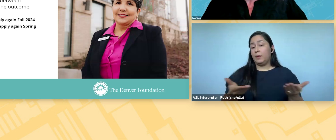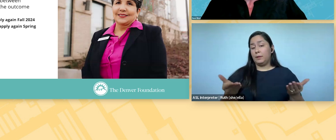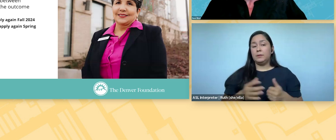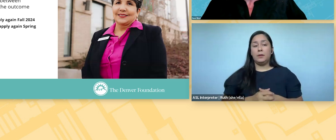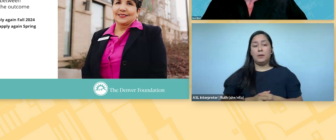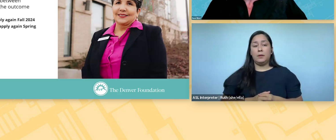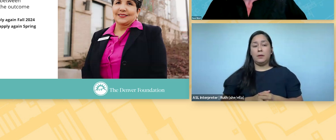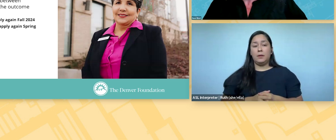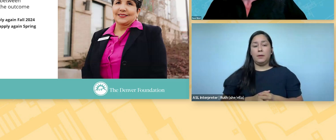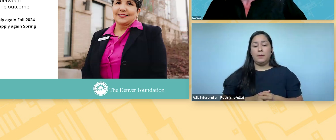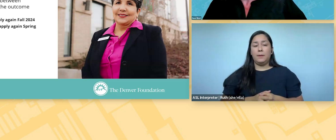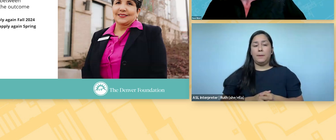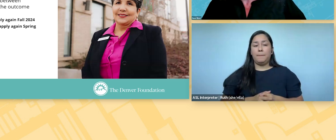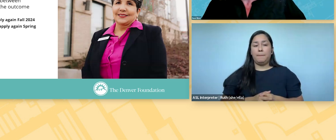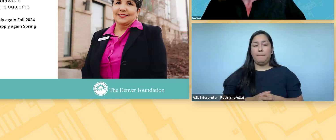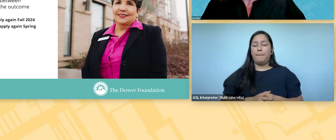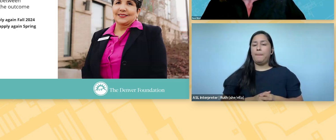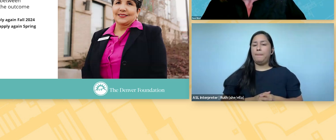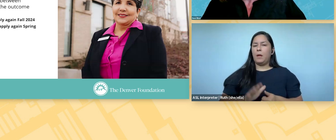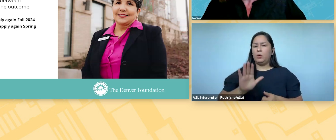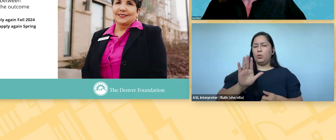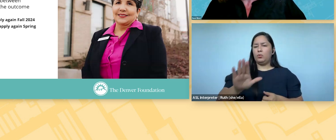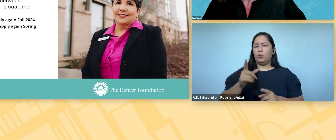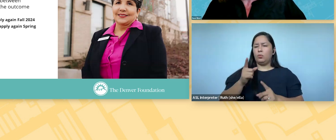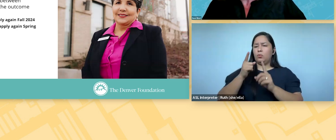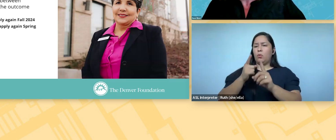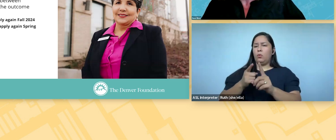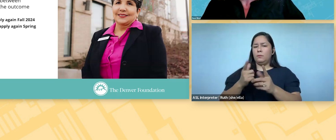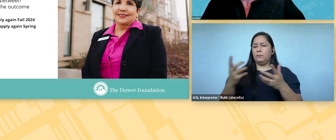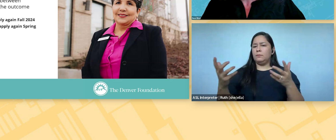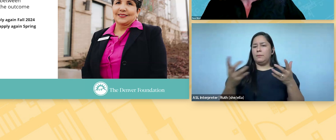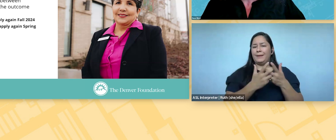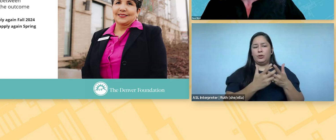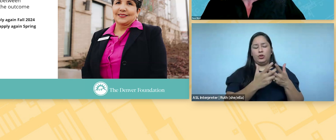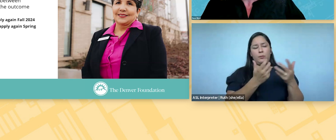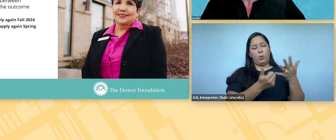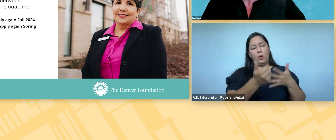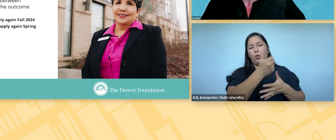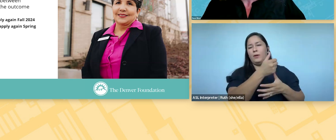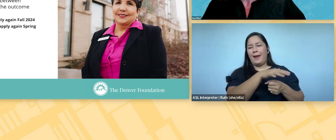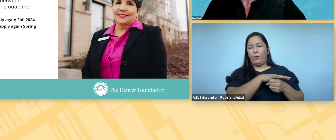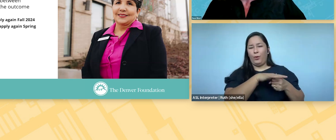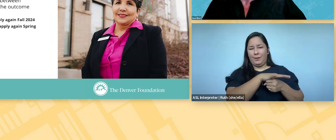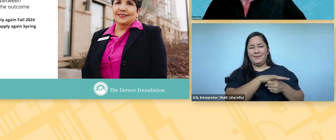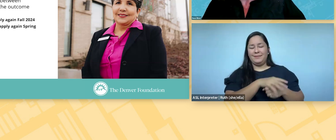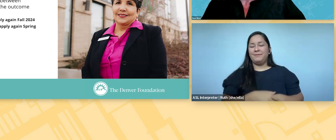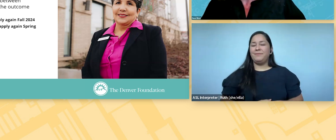is that you fit into one or more of the priority areas of the Denver